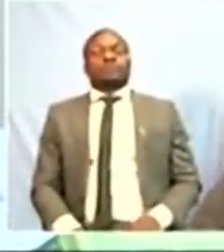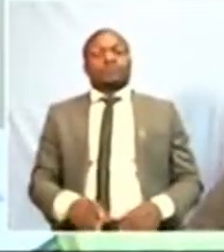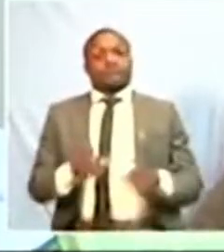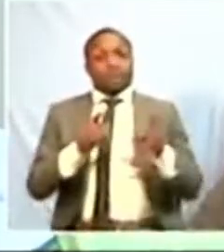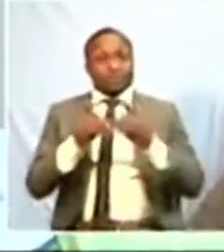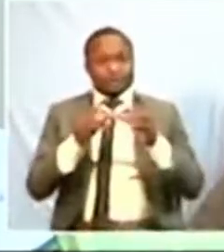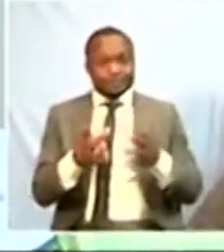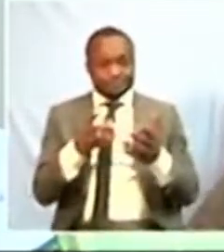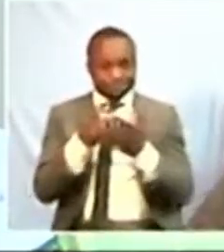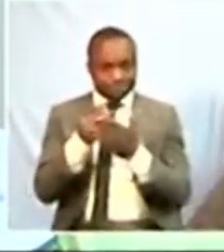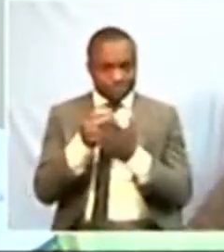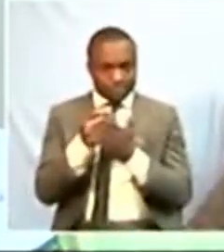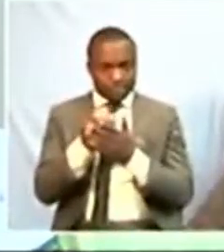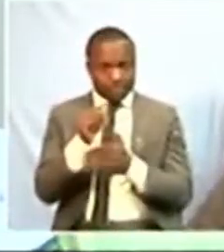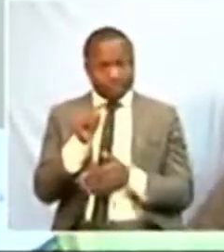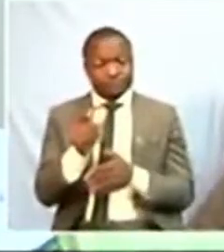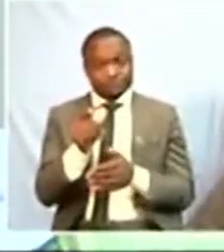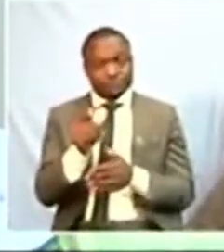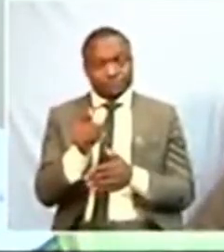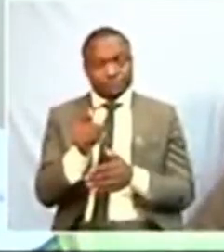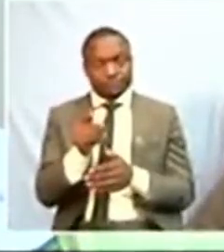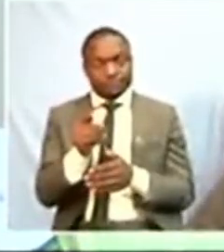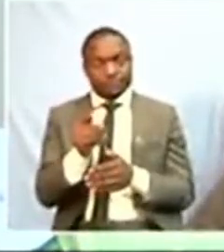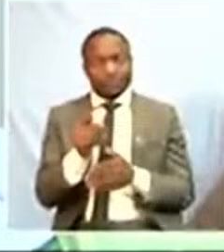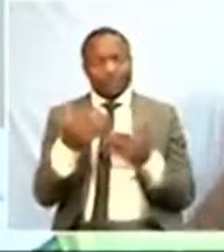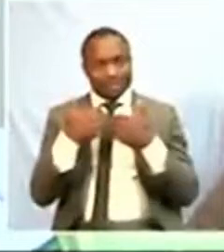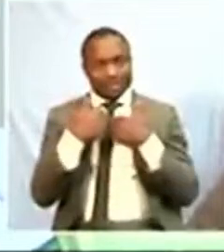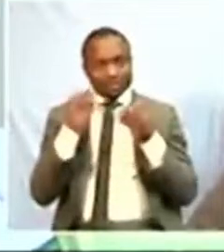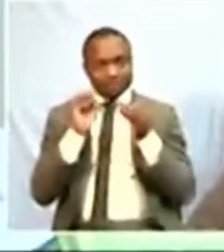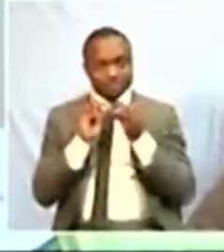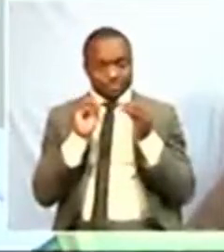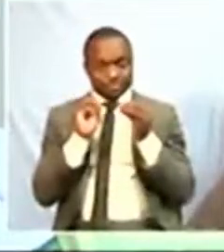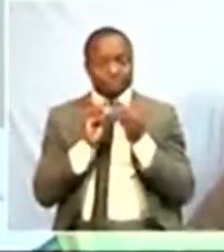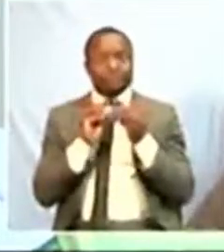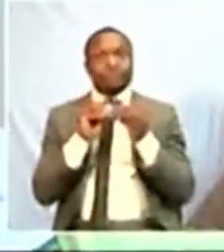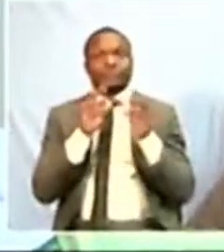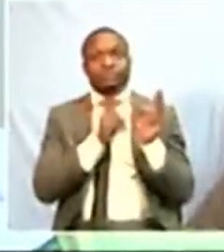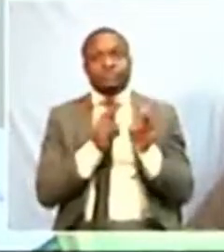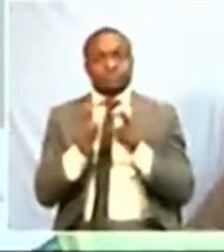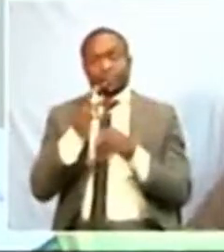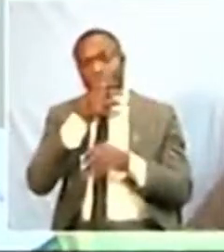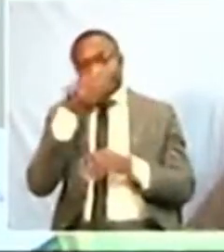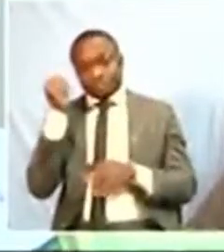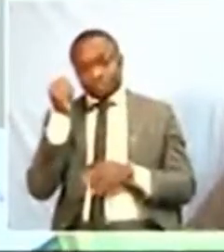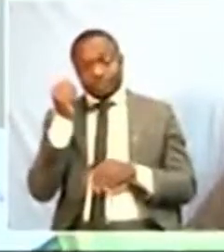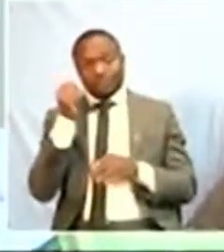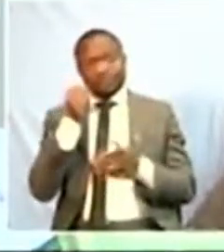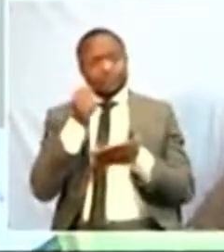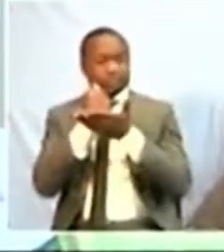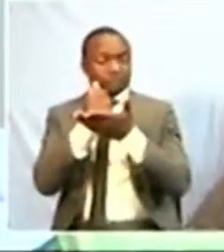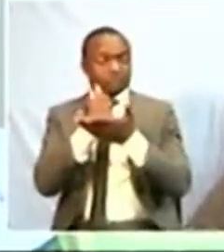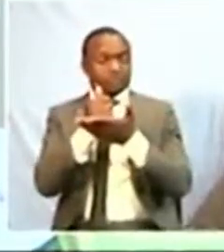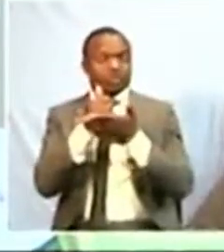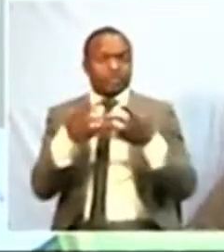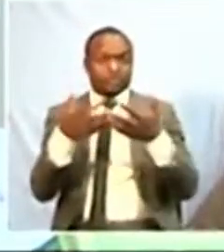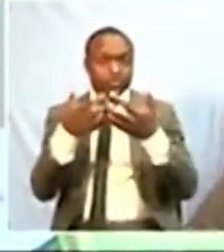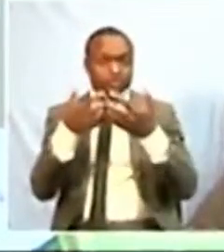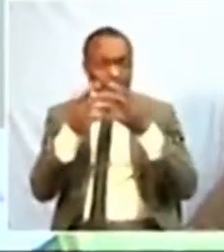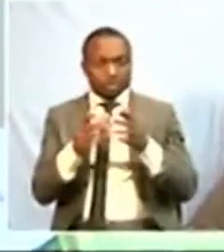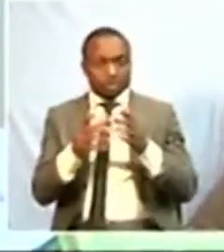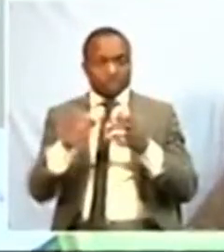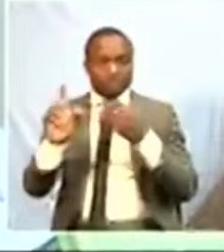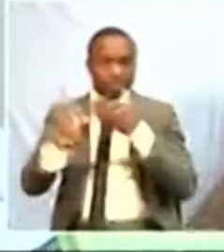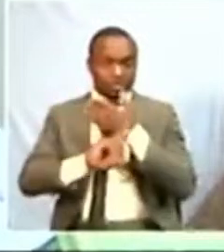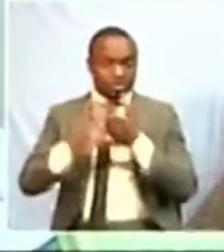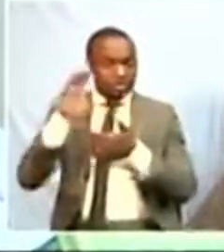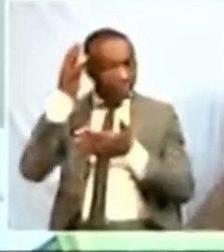Director of Finance, you seem to be have more answers, better, maybe to help the engineer and the town clerk. Can